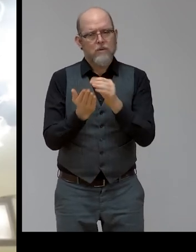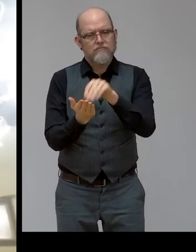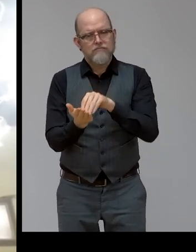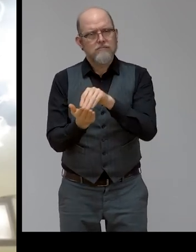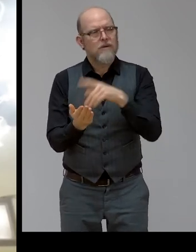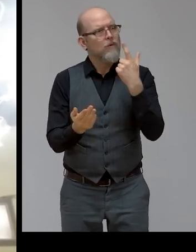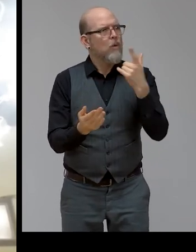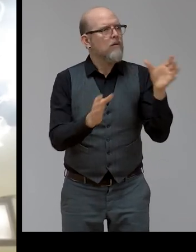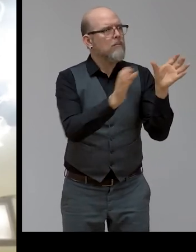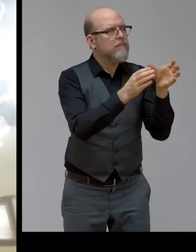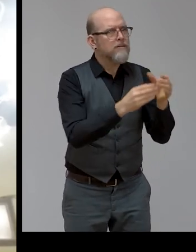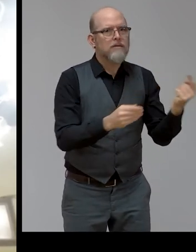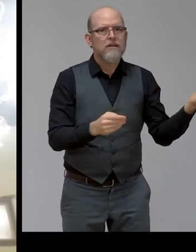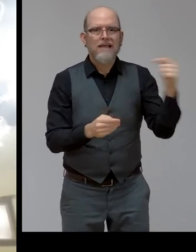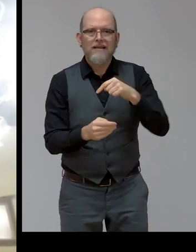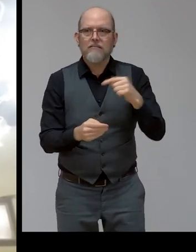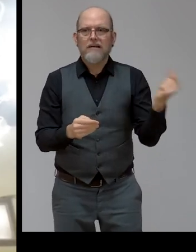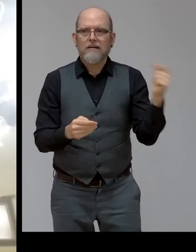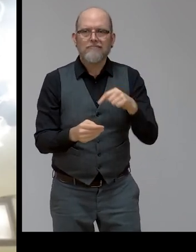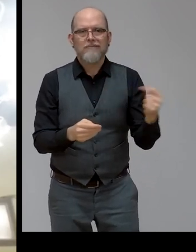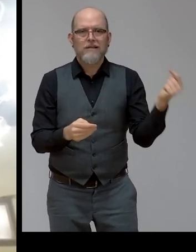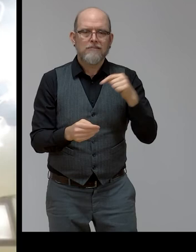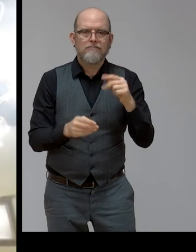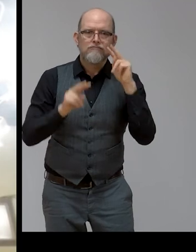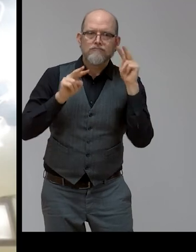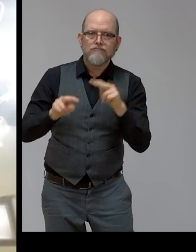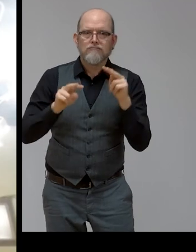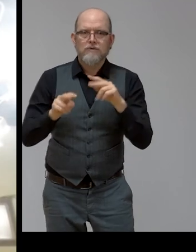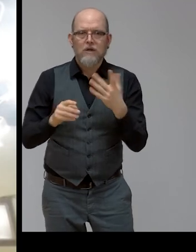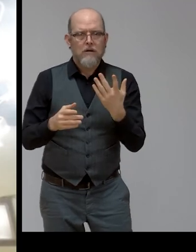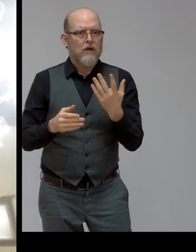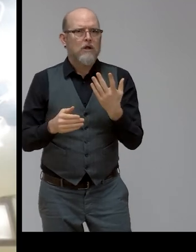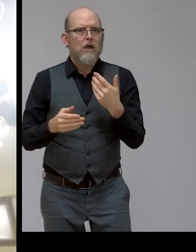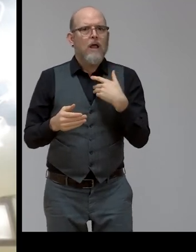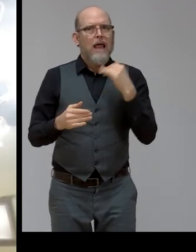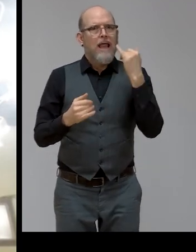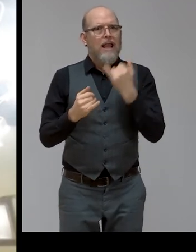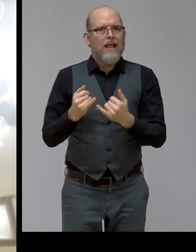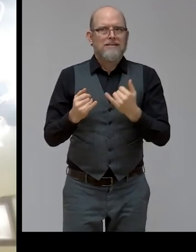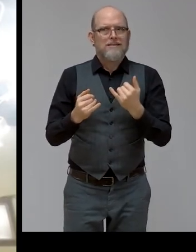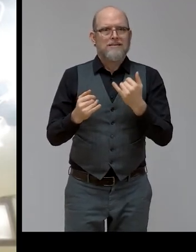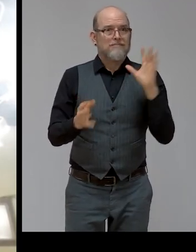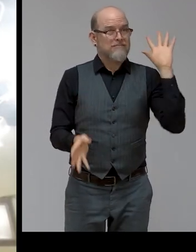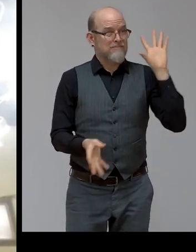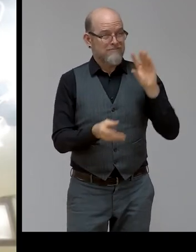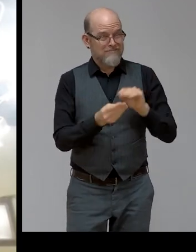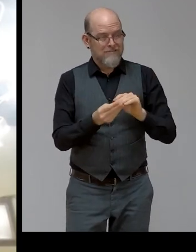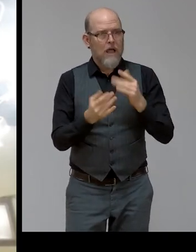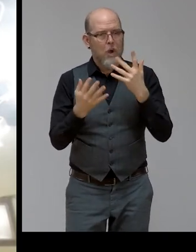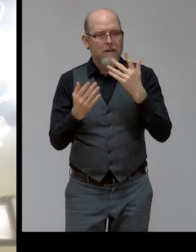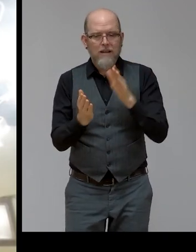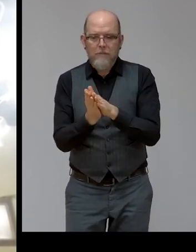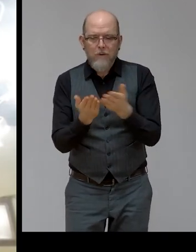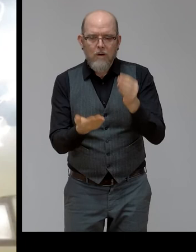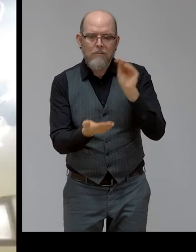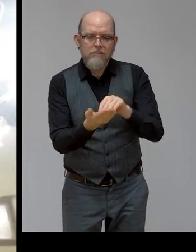exhibition center. And we always, at the end of the exhibitions, go and see what are their feelings